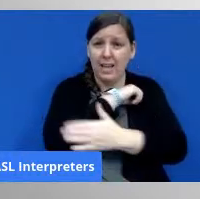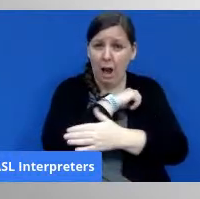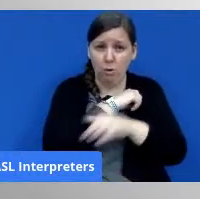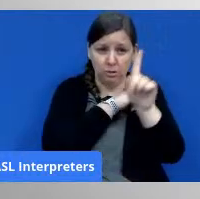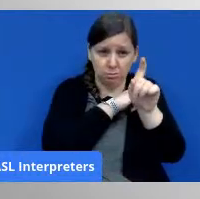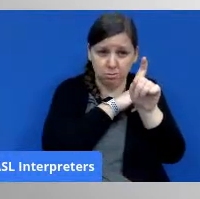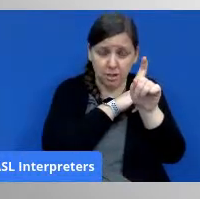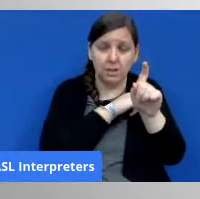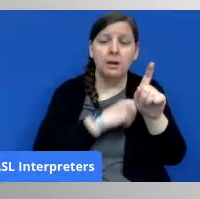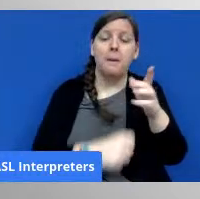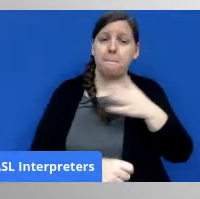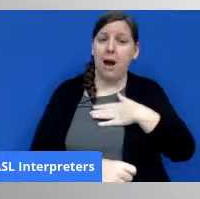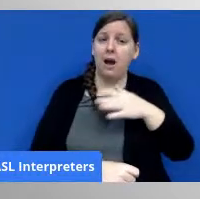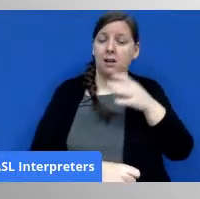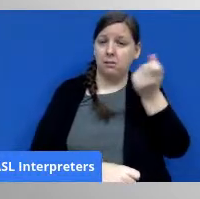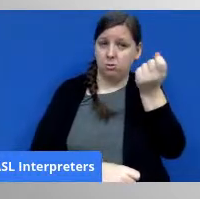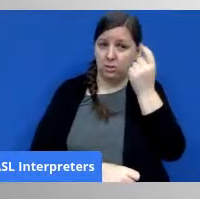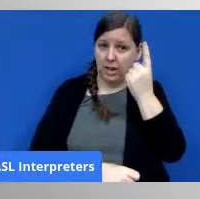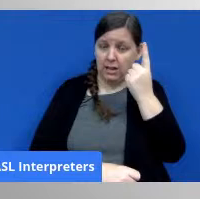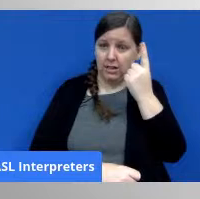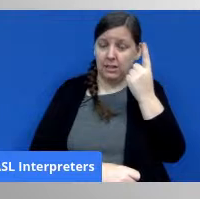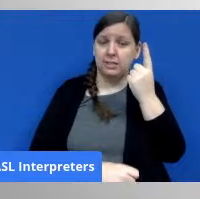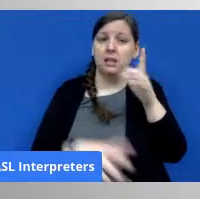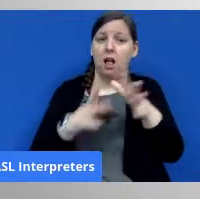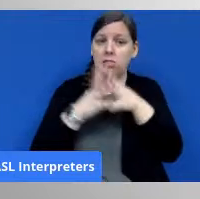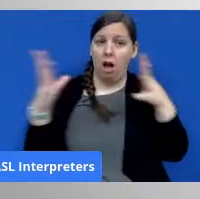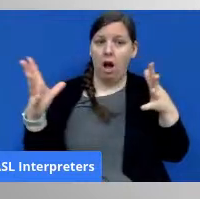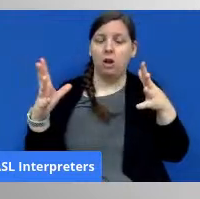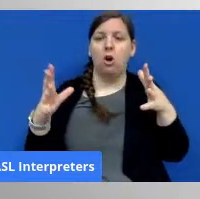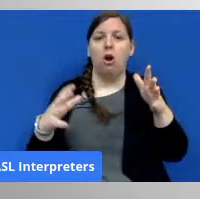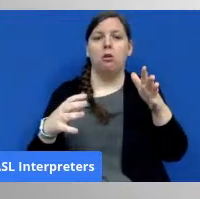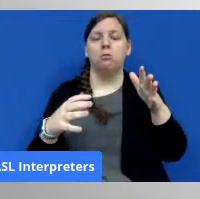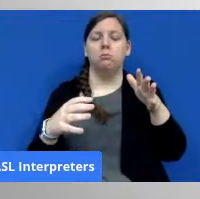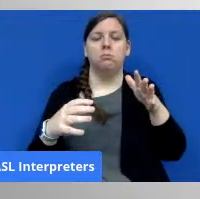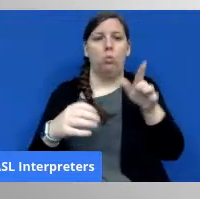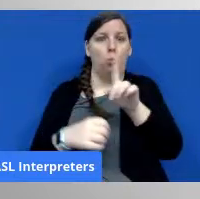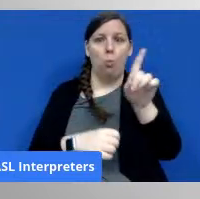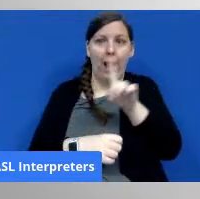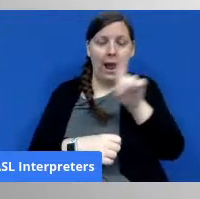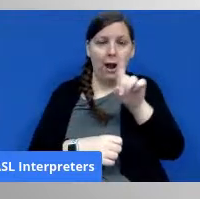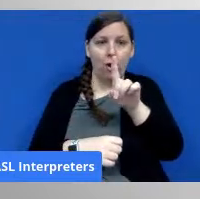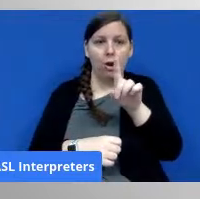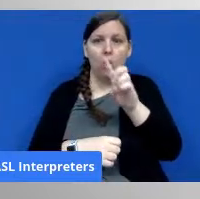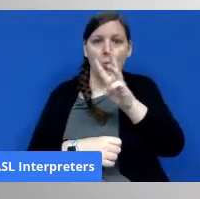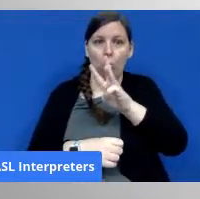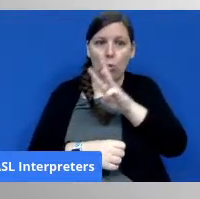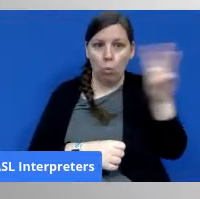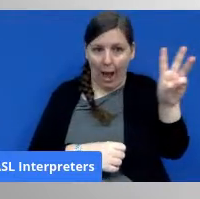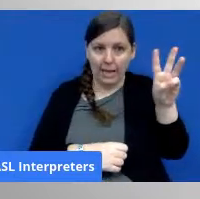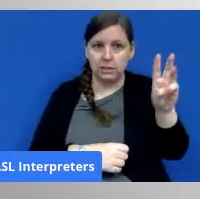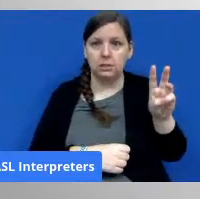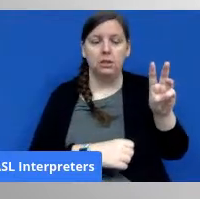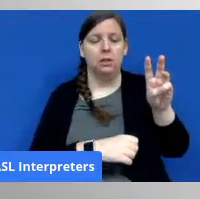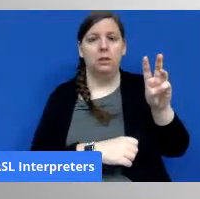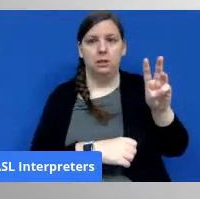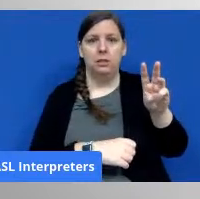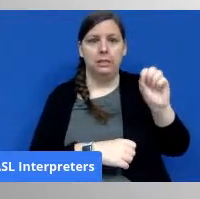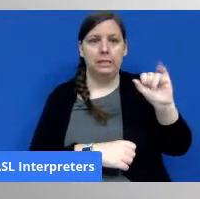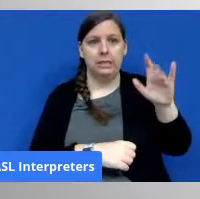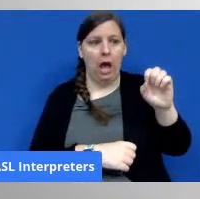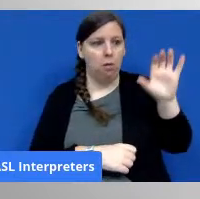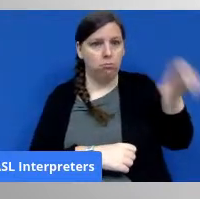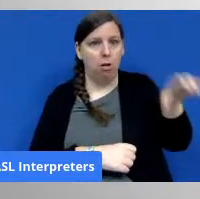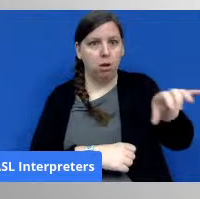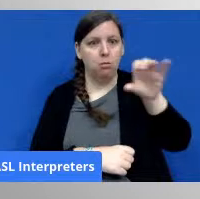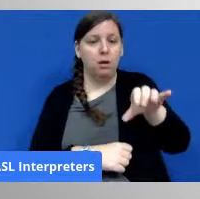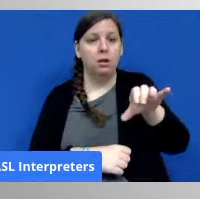from what I understand, a lot of them are kind of concentrated on the west side. There's very little even choice for